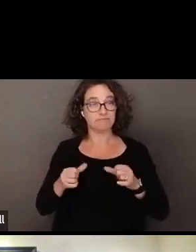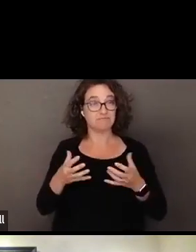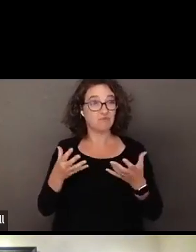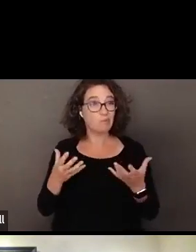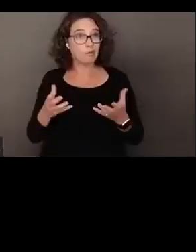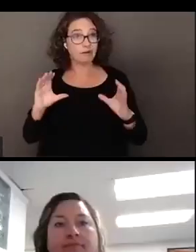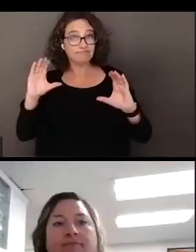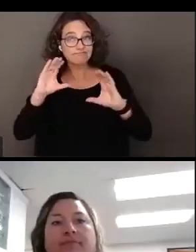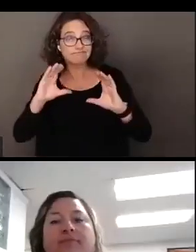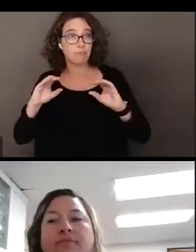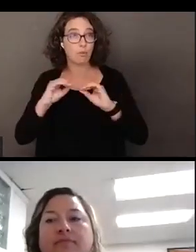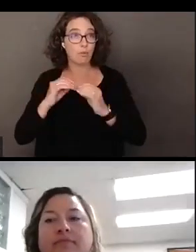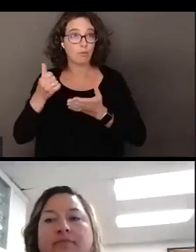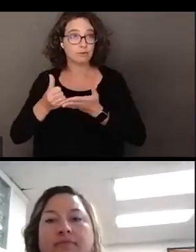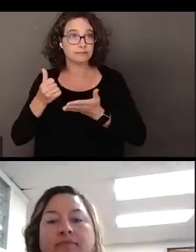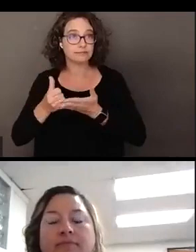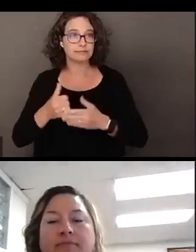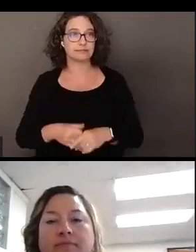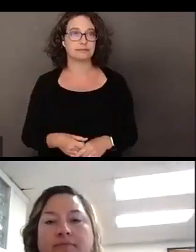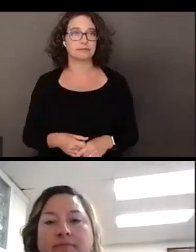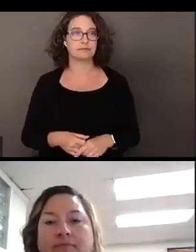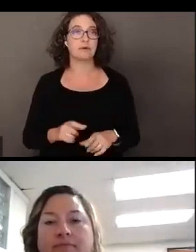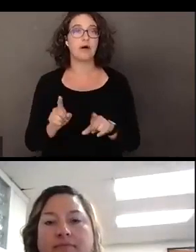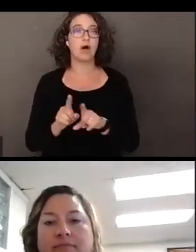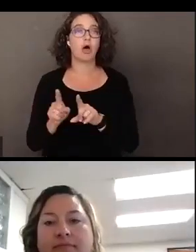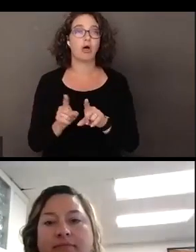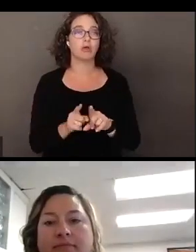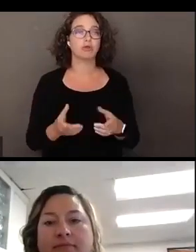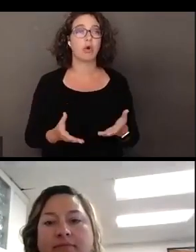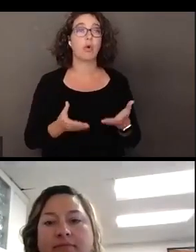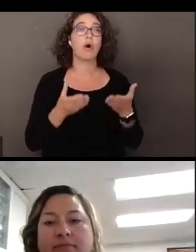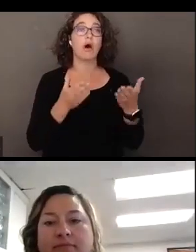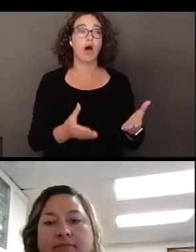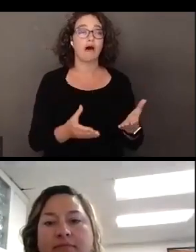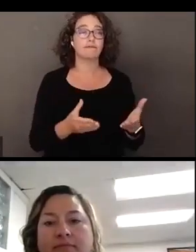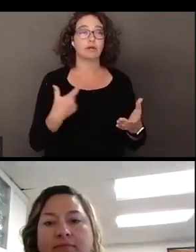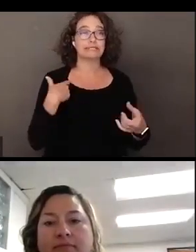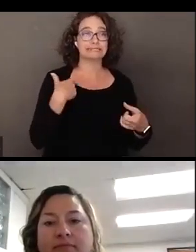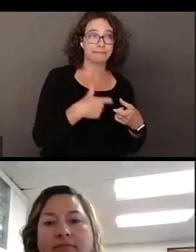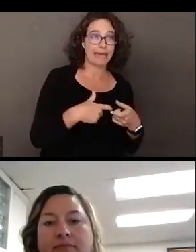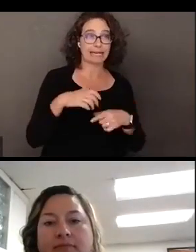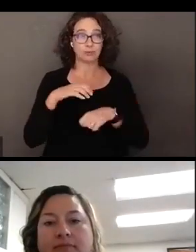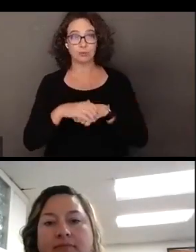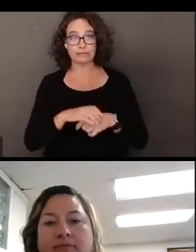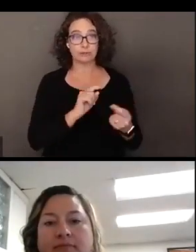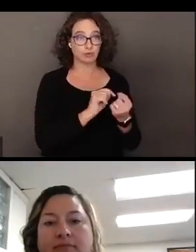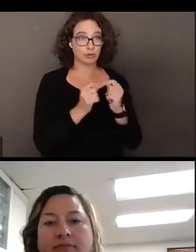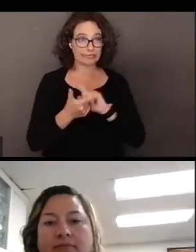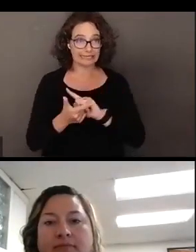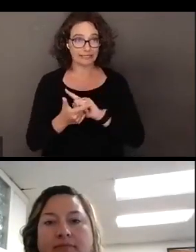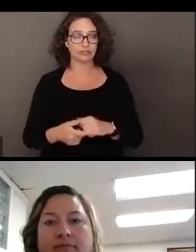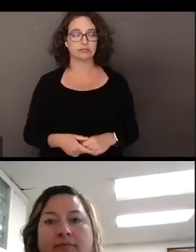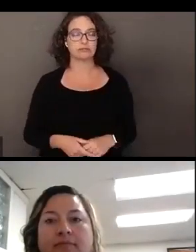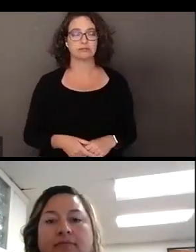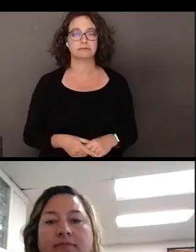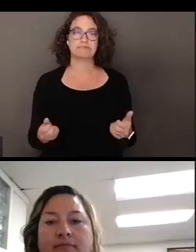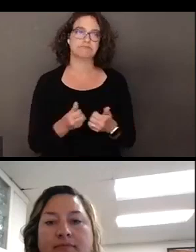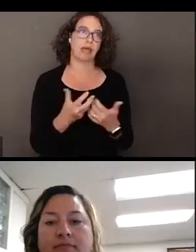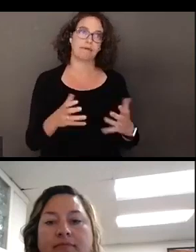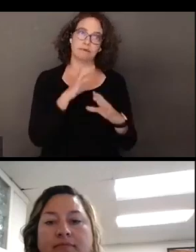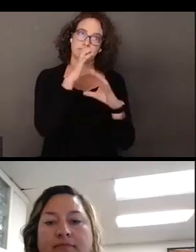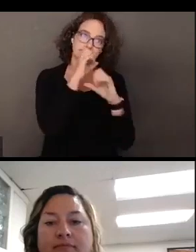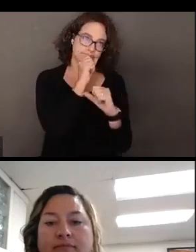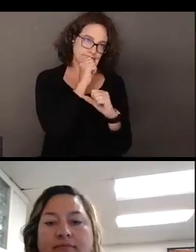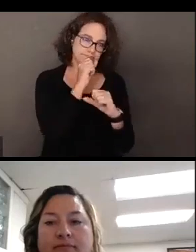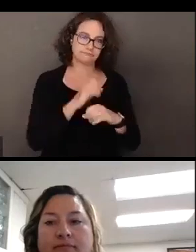more assistance. And we offer simultaneous translation, Spanish, English. Everything is confidential. They don't